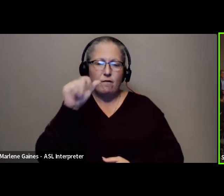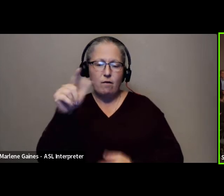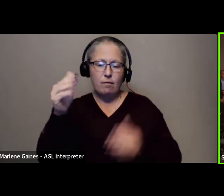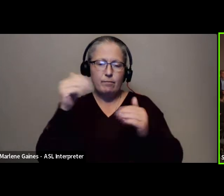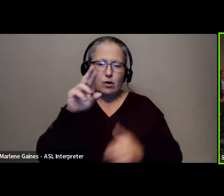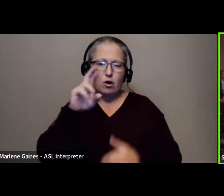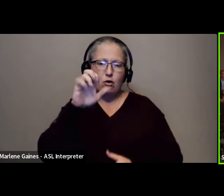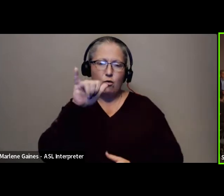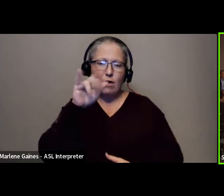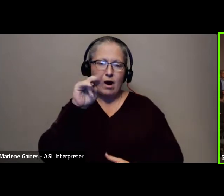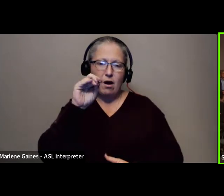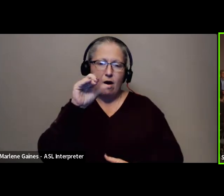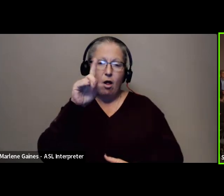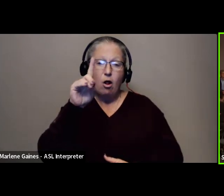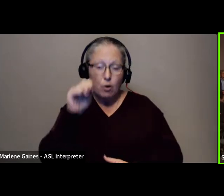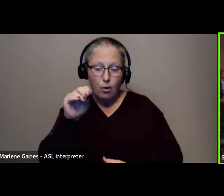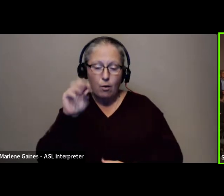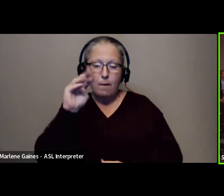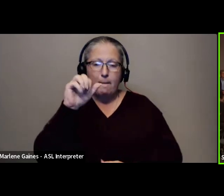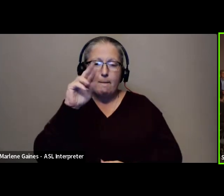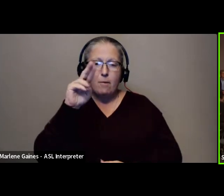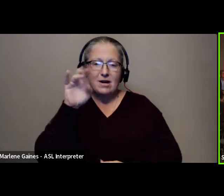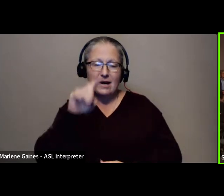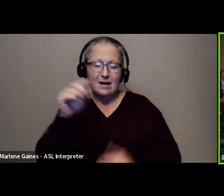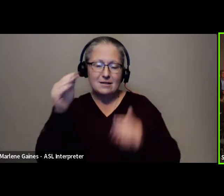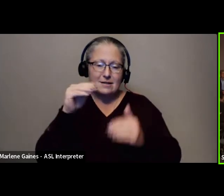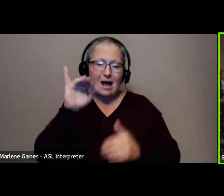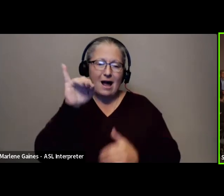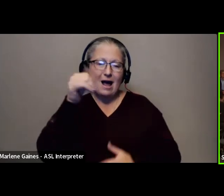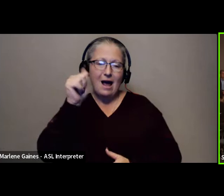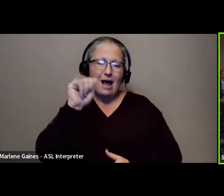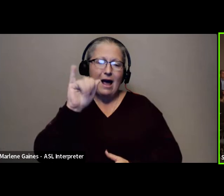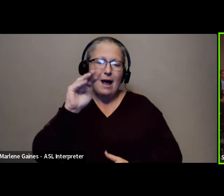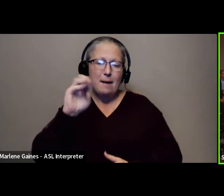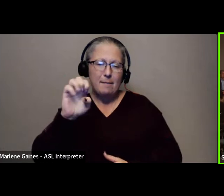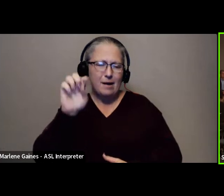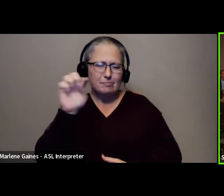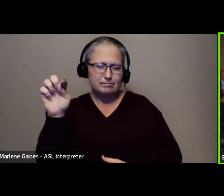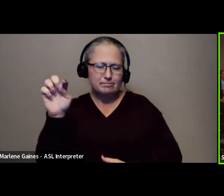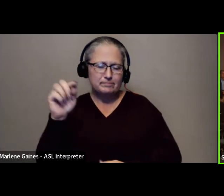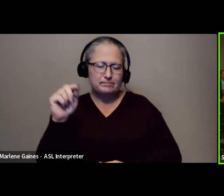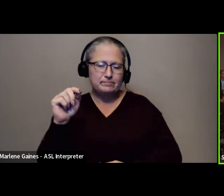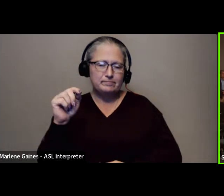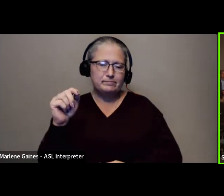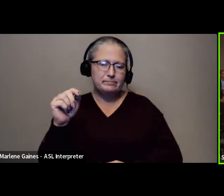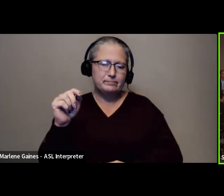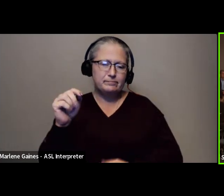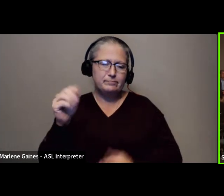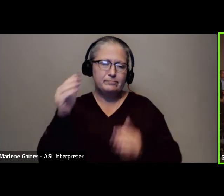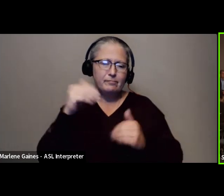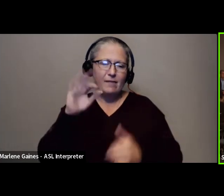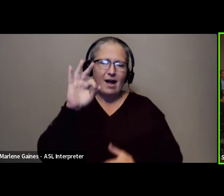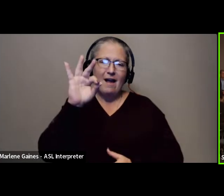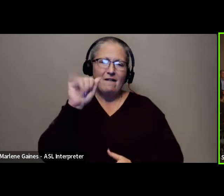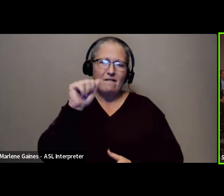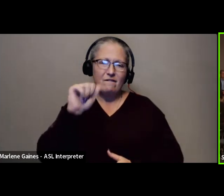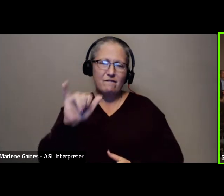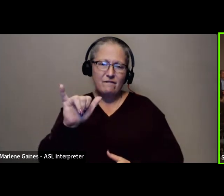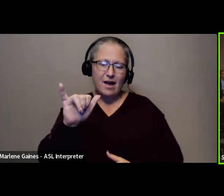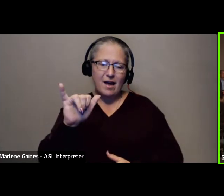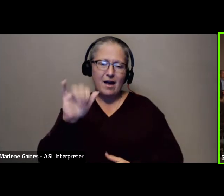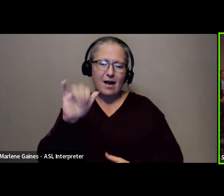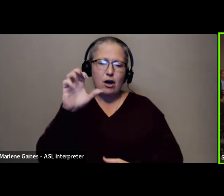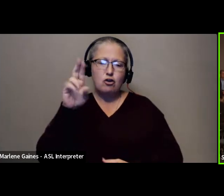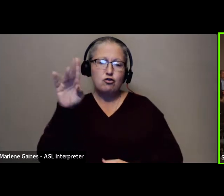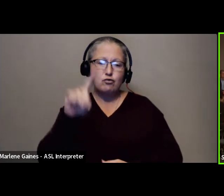Ronaldo Martinez, Jaime Rivera Enriquez, Faye Cruz. This is reminding